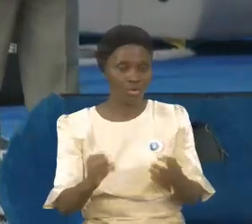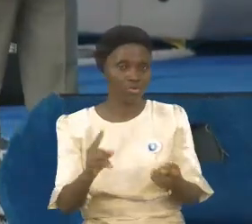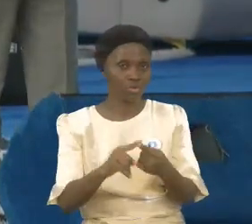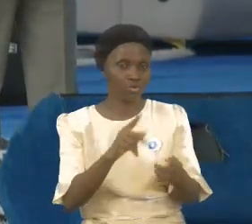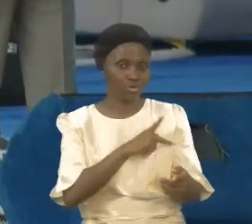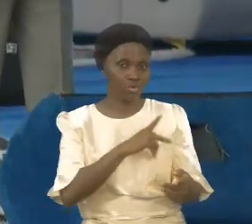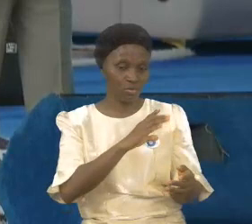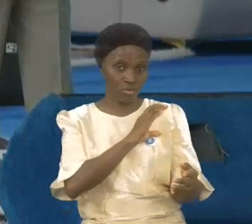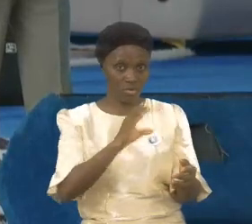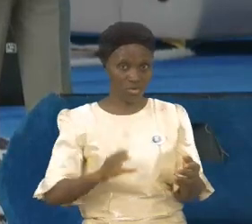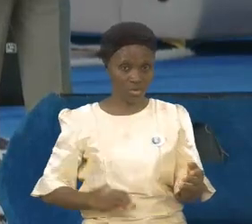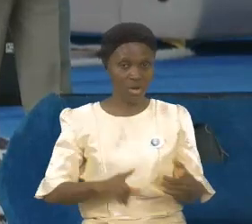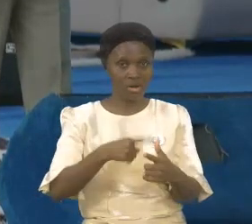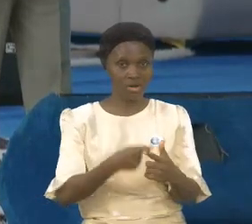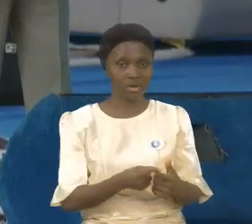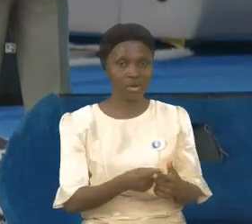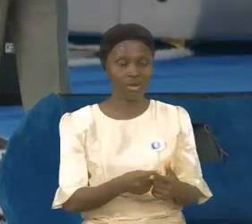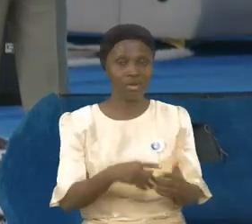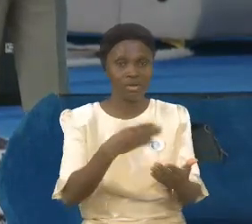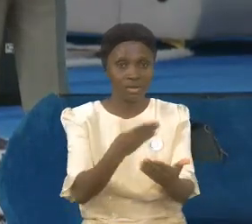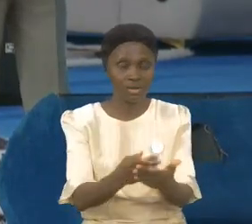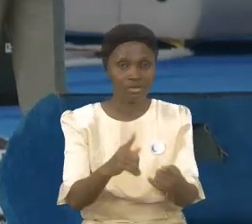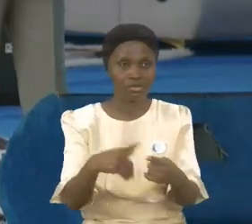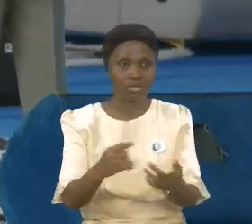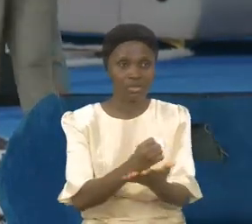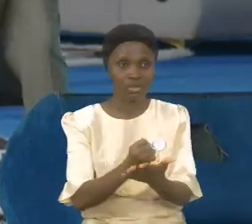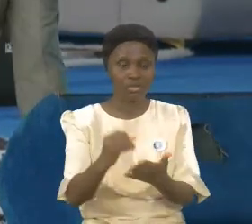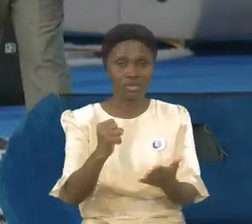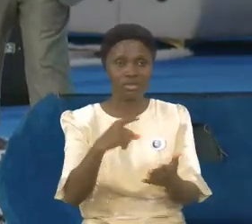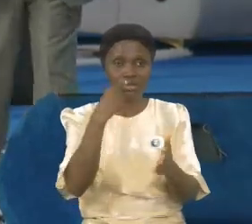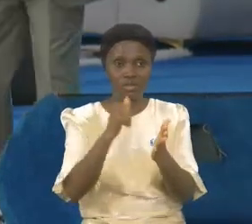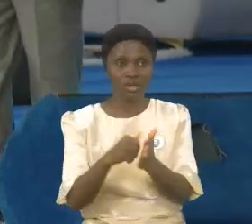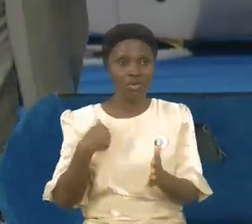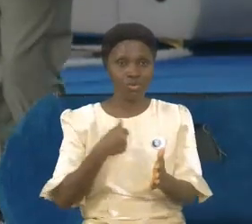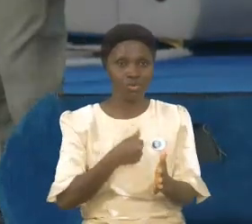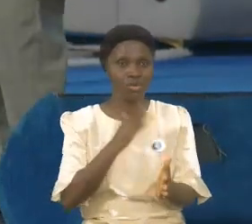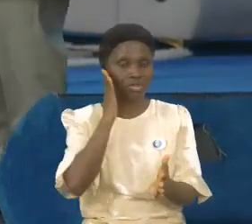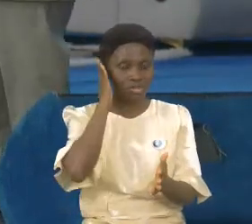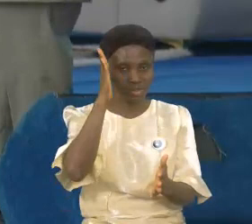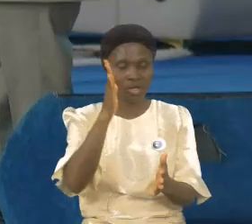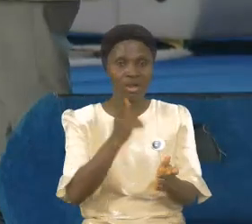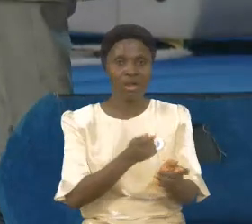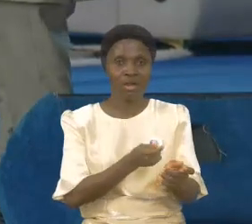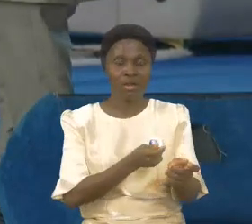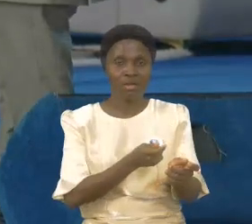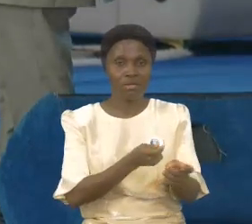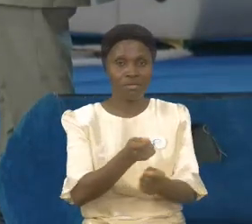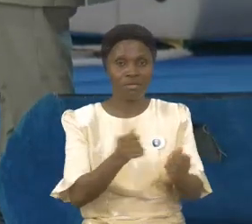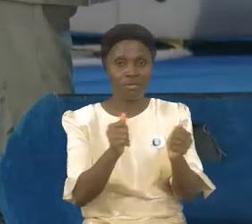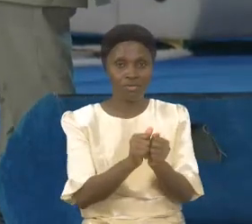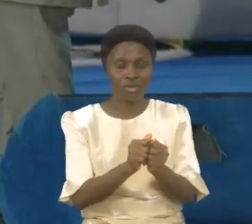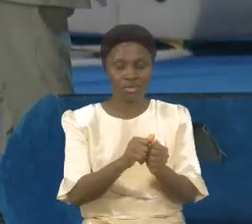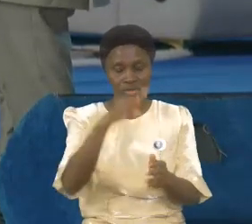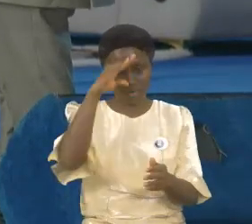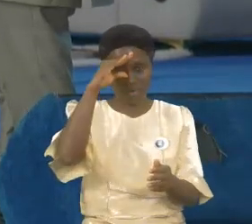the saints, and it says we shall reign with him. It says he's given the kingdom,